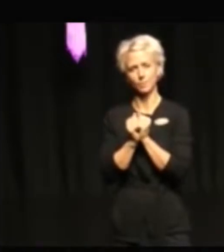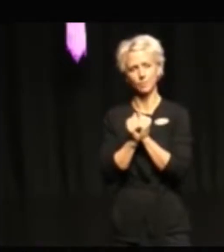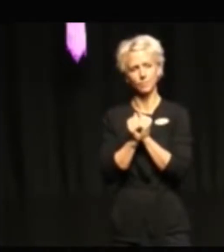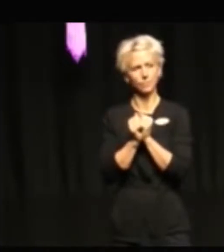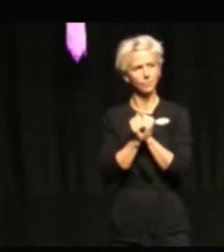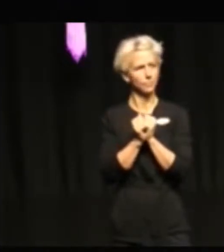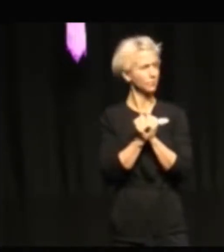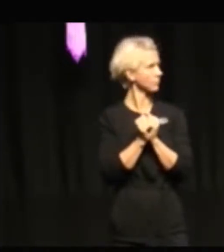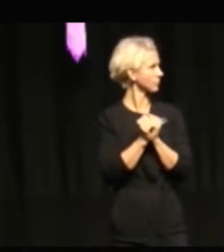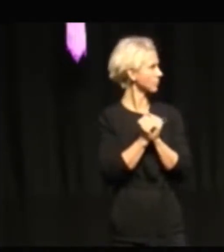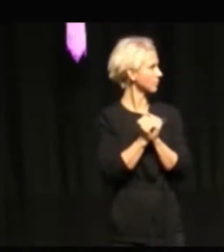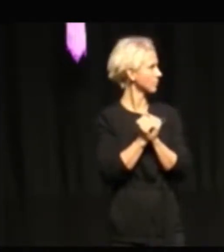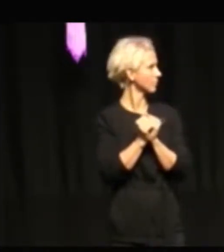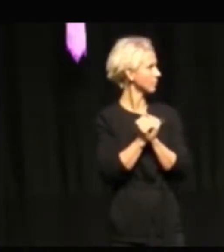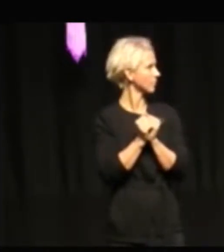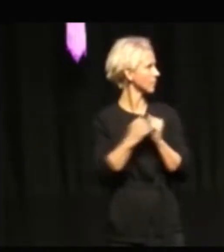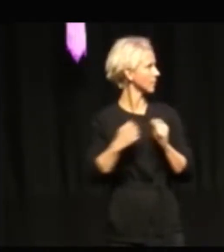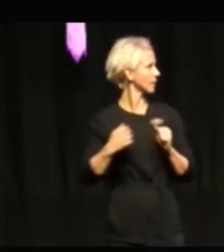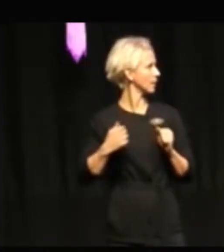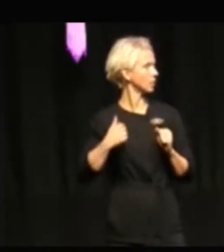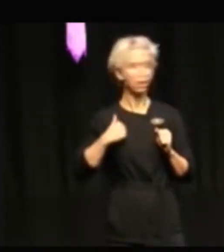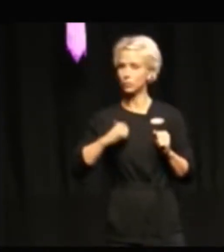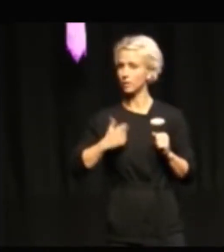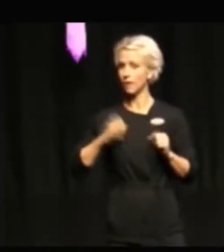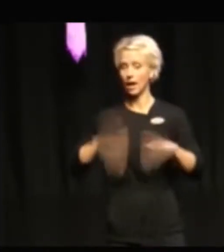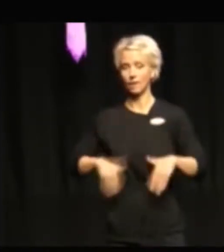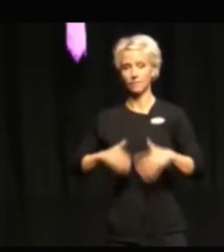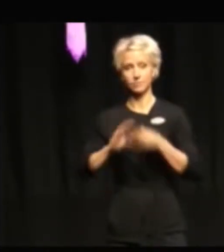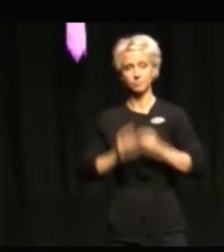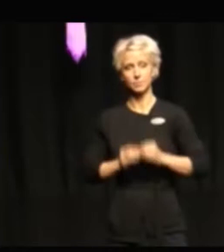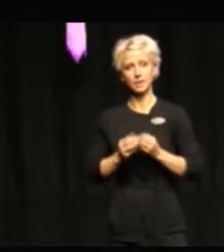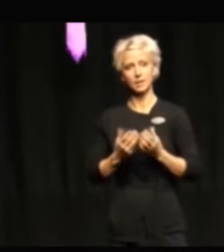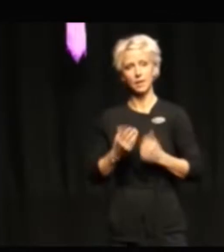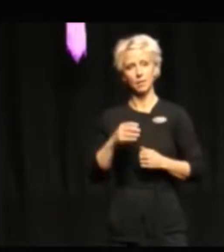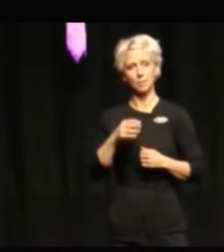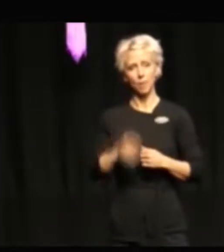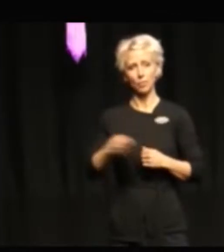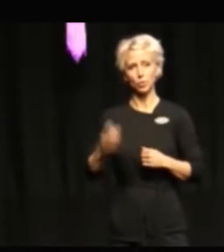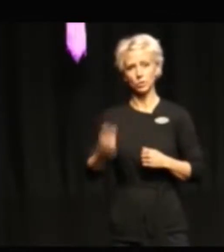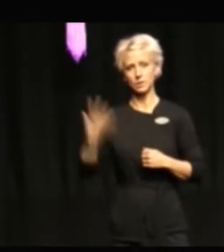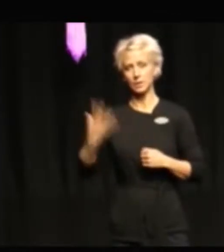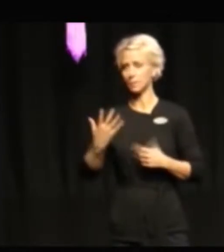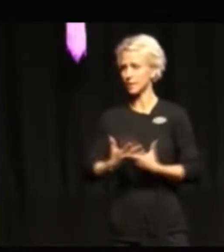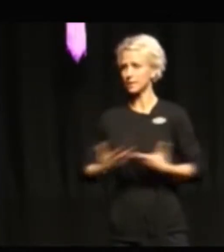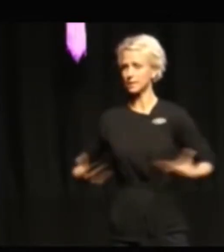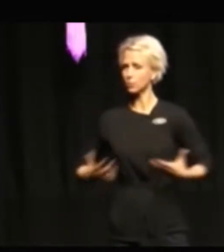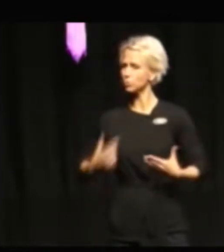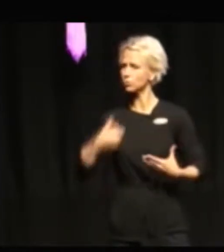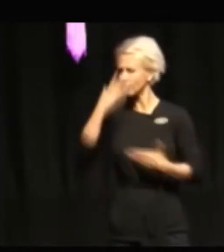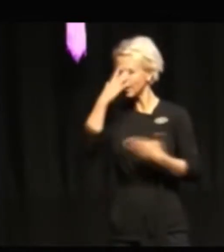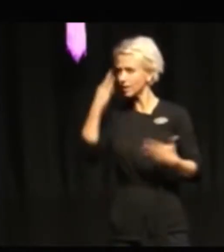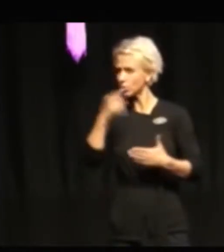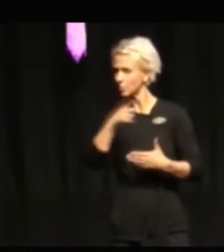I did a presentation. I don't know if that's possible to. I didn't get. I'm sorry.